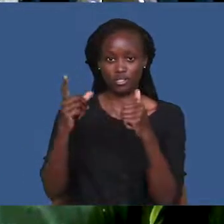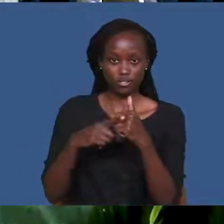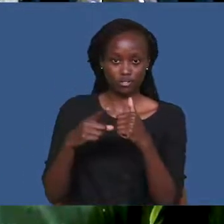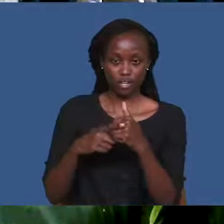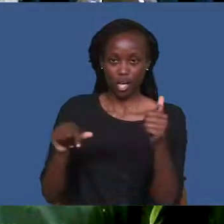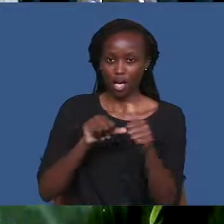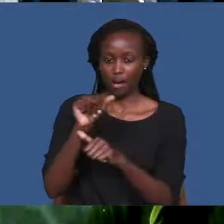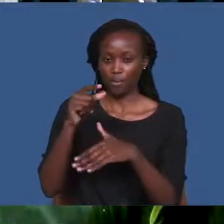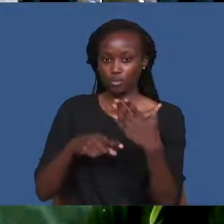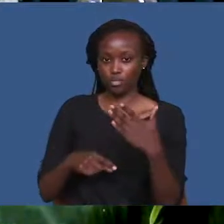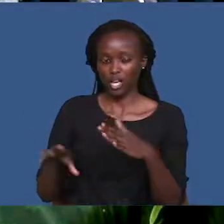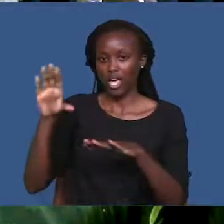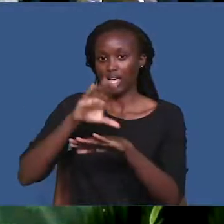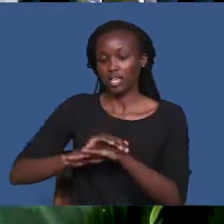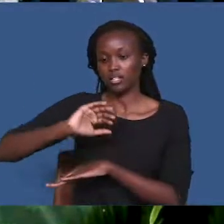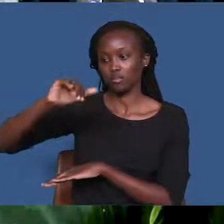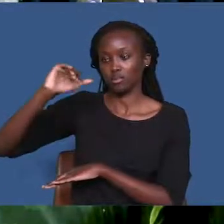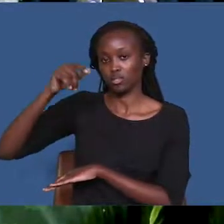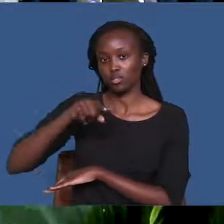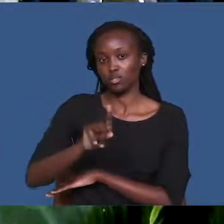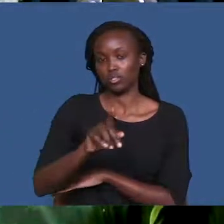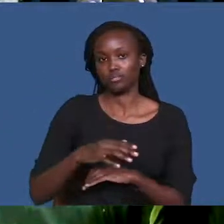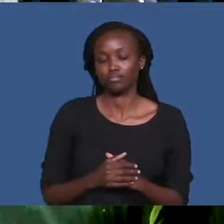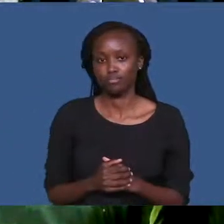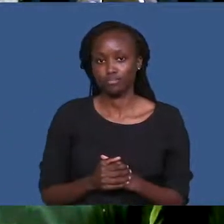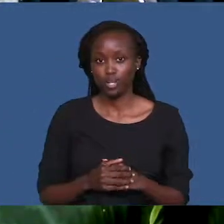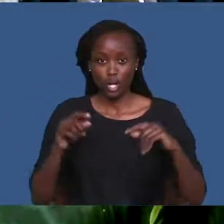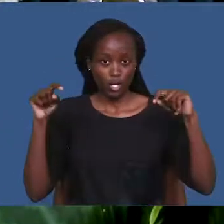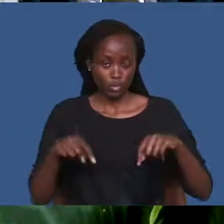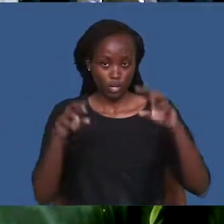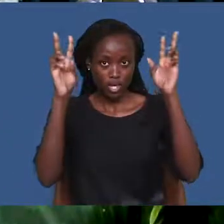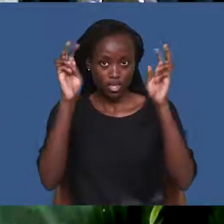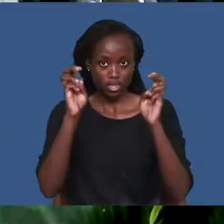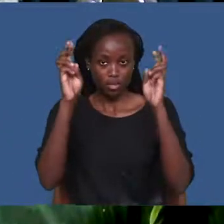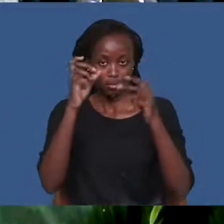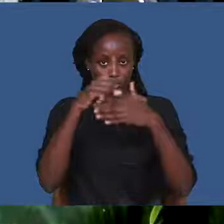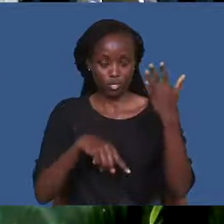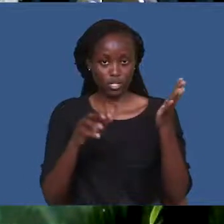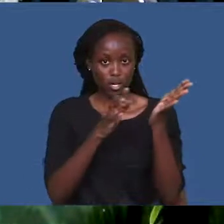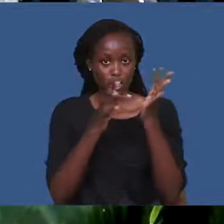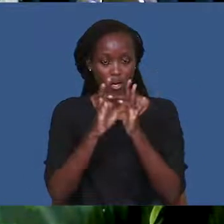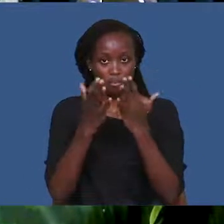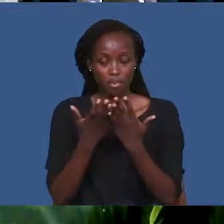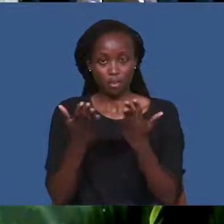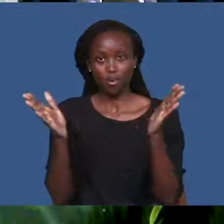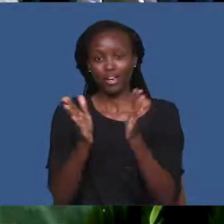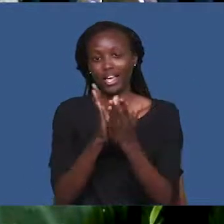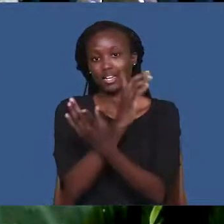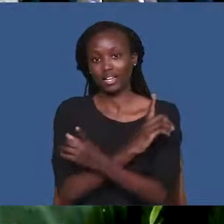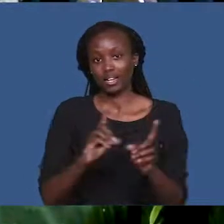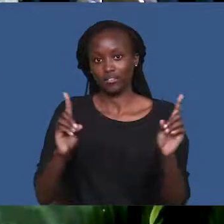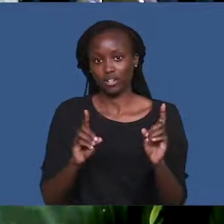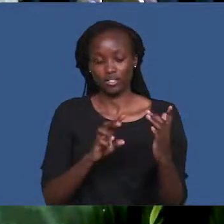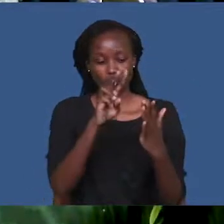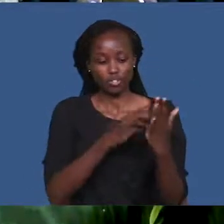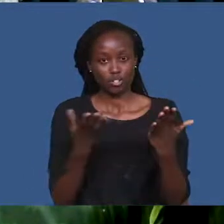mountain. And today's topic is the Bible and the deliverance. And our text will come from the book of Exodus